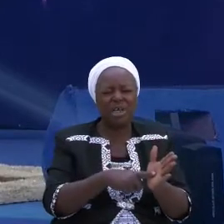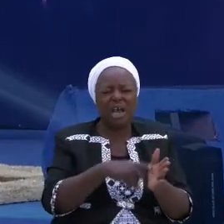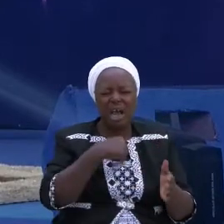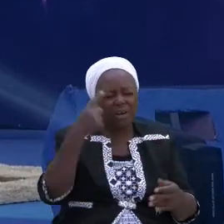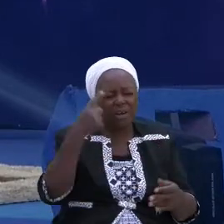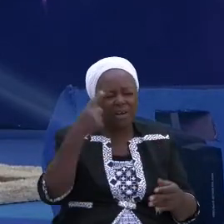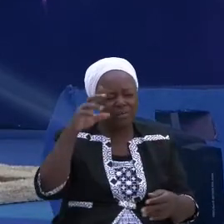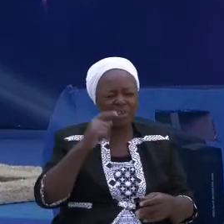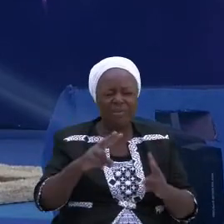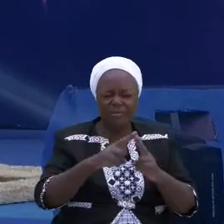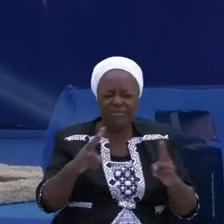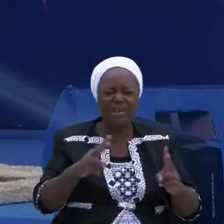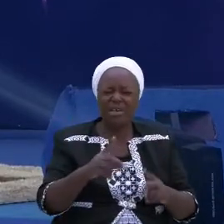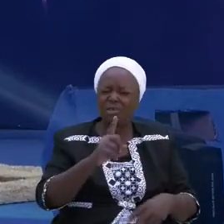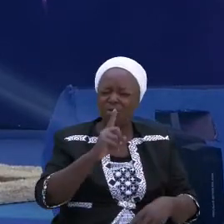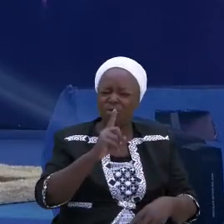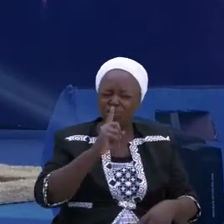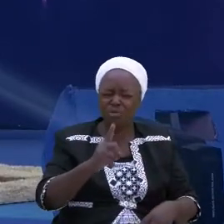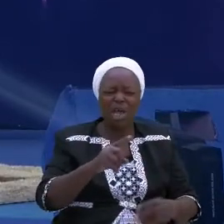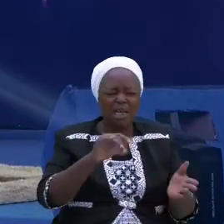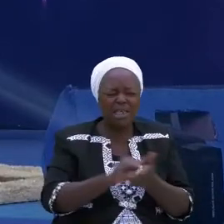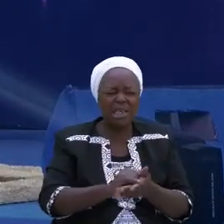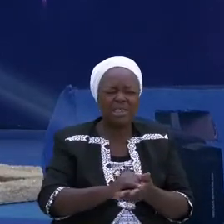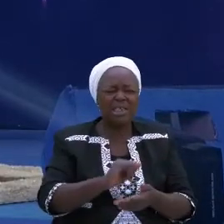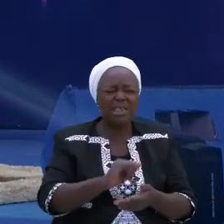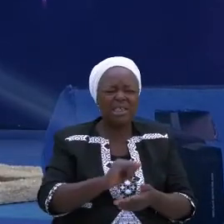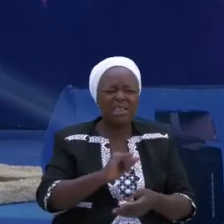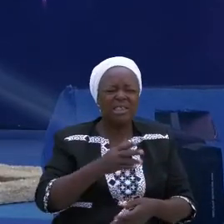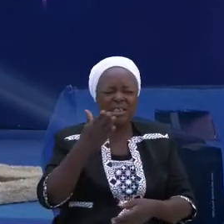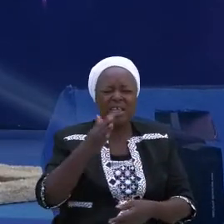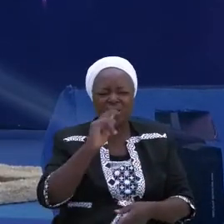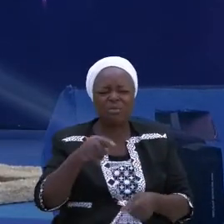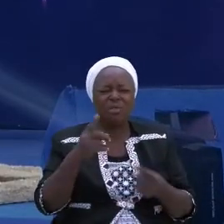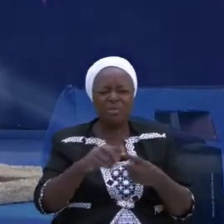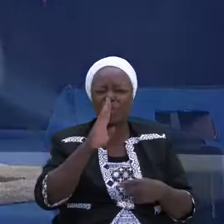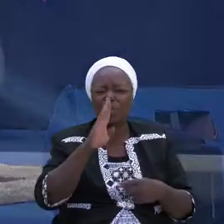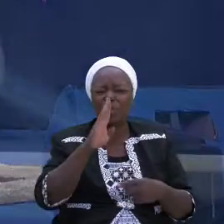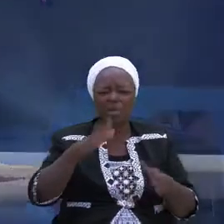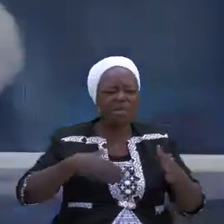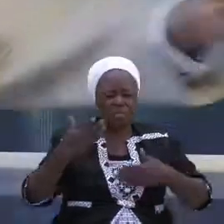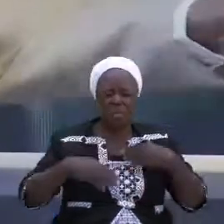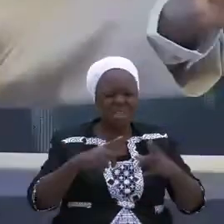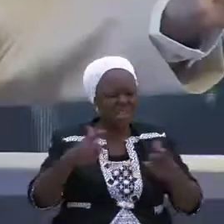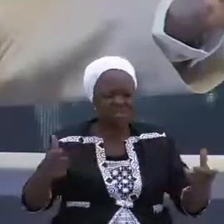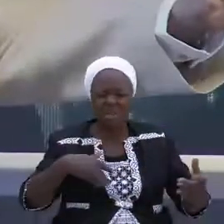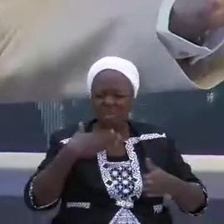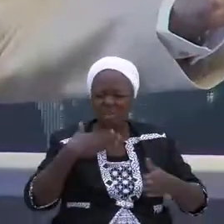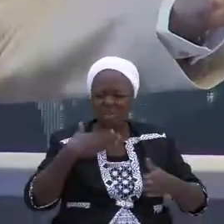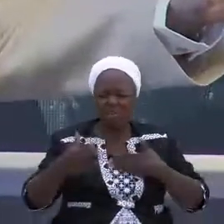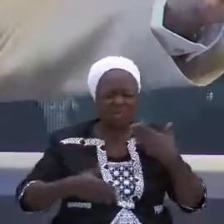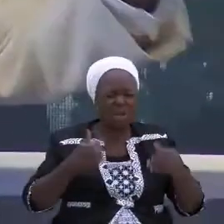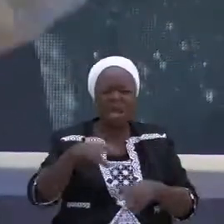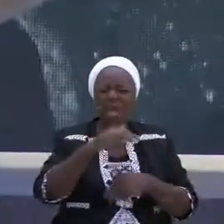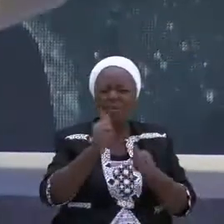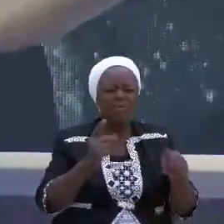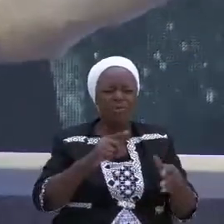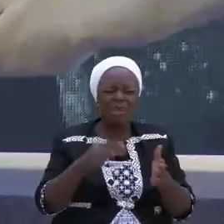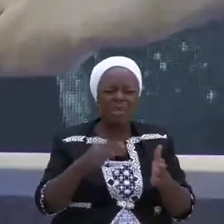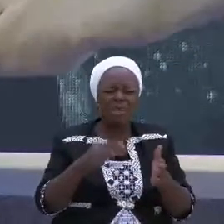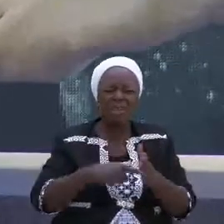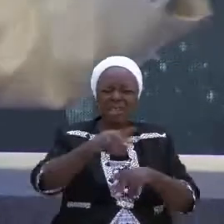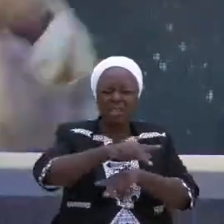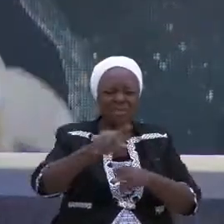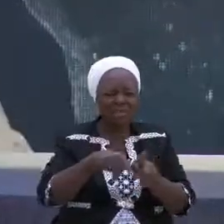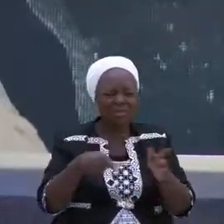very fact that there's going to be joy great joy all over this place tonight and